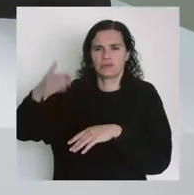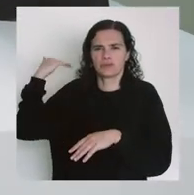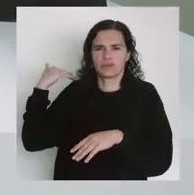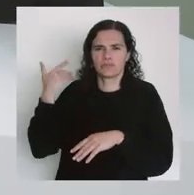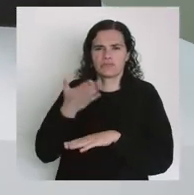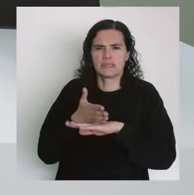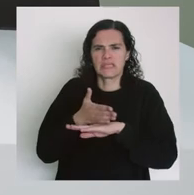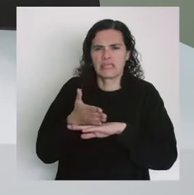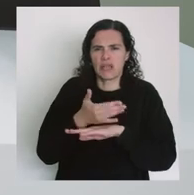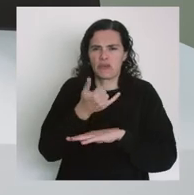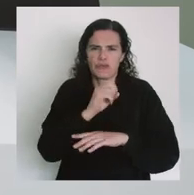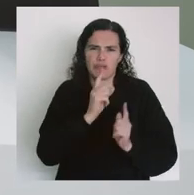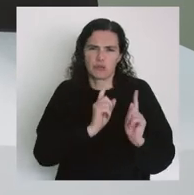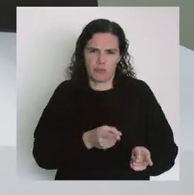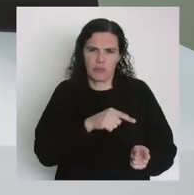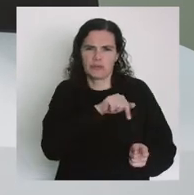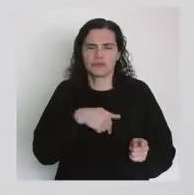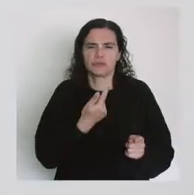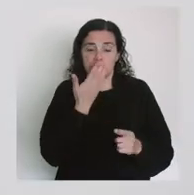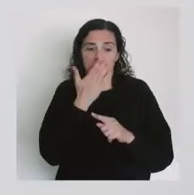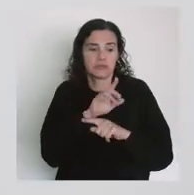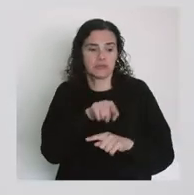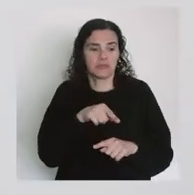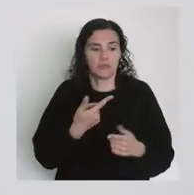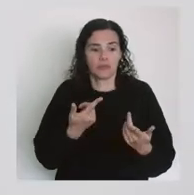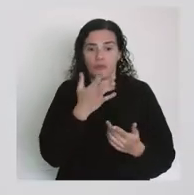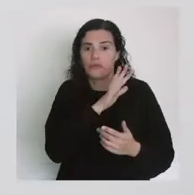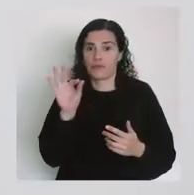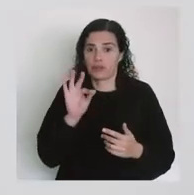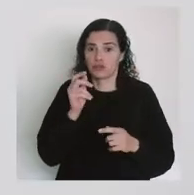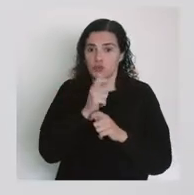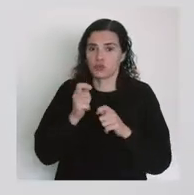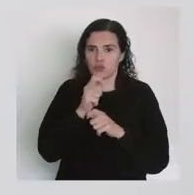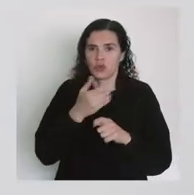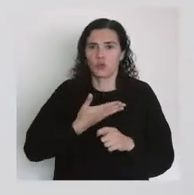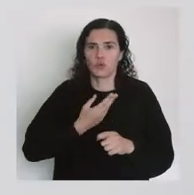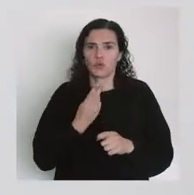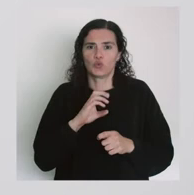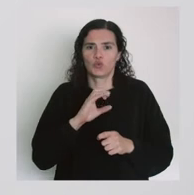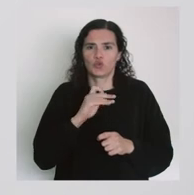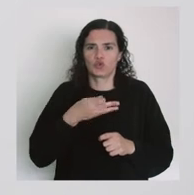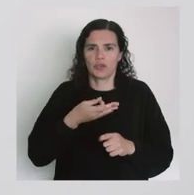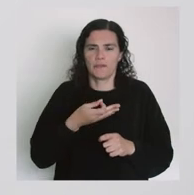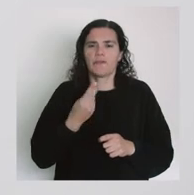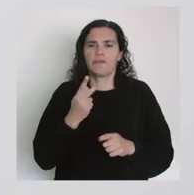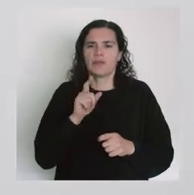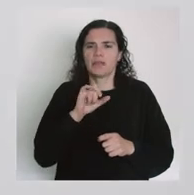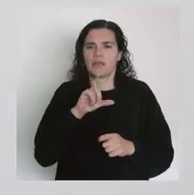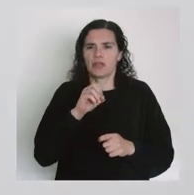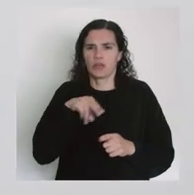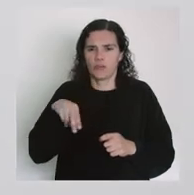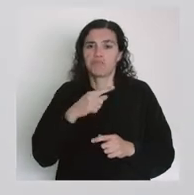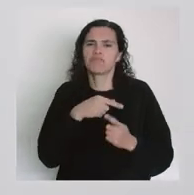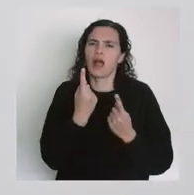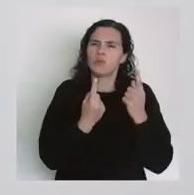the early 20th century by, for instance, the French sculptor Duchamp-Villon. There is also another aspect